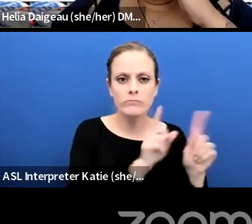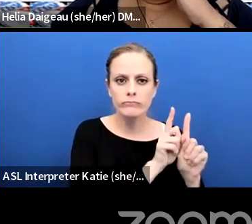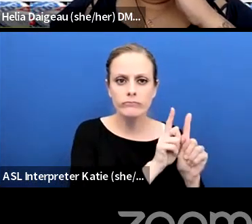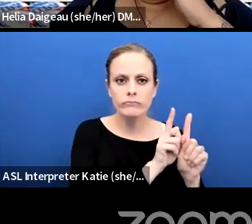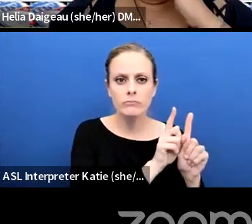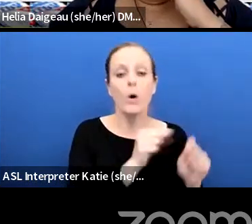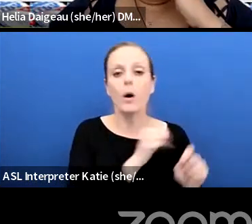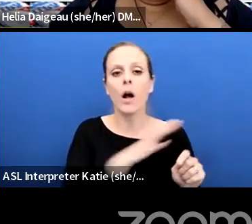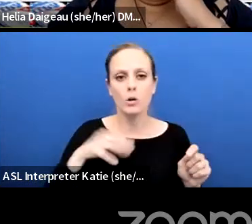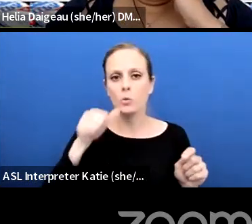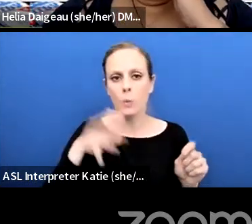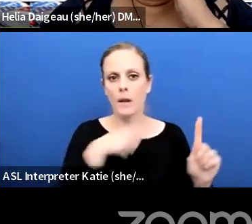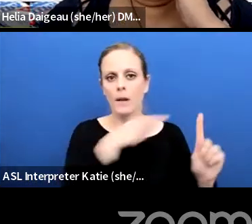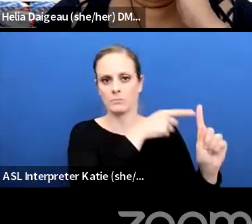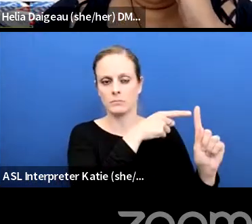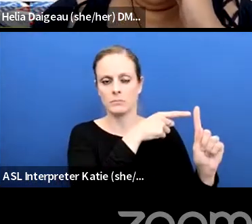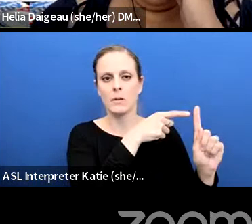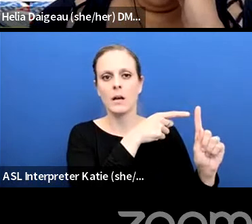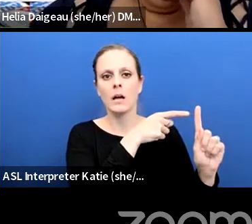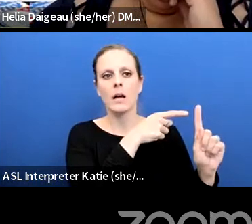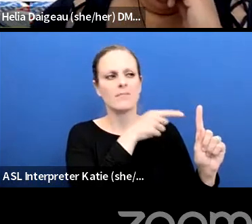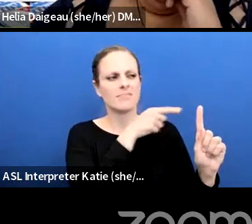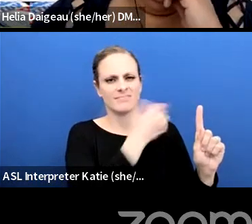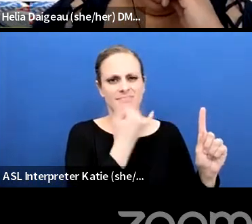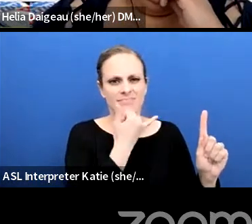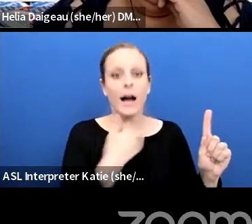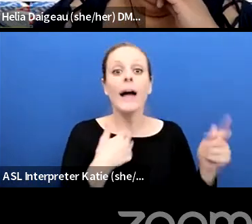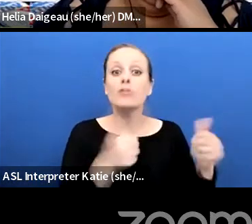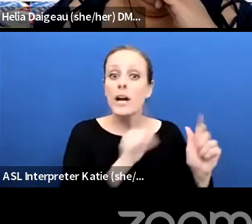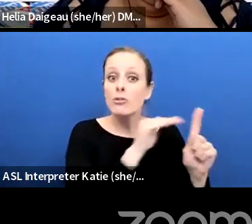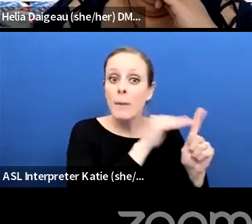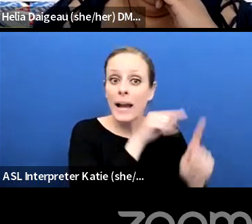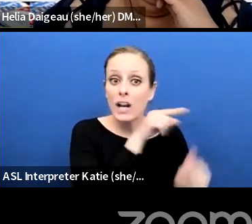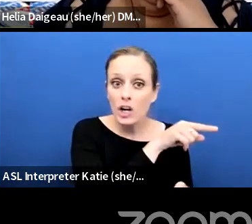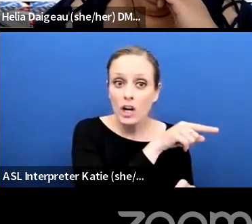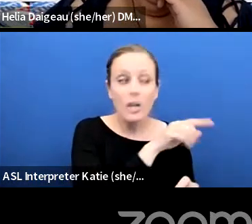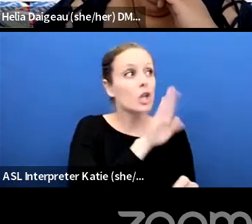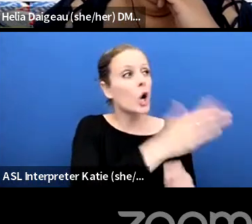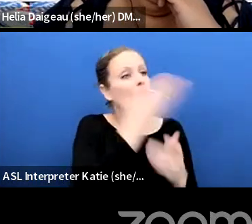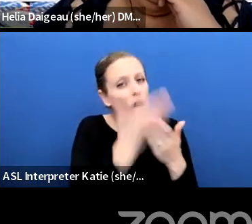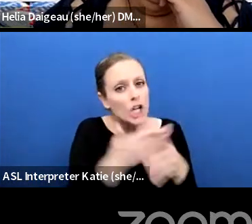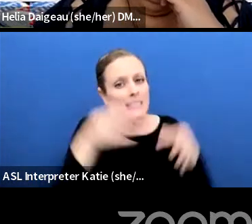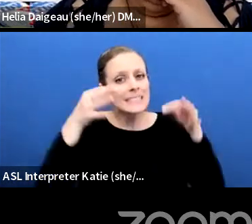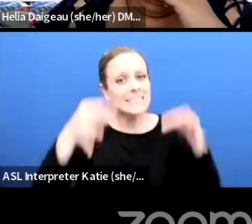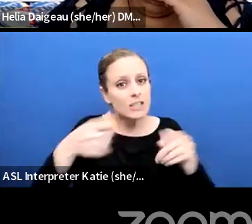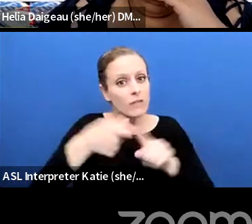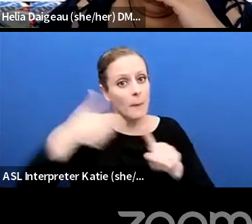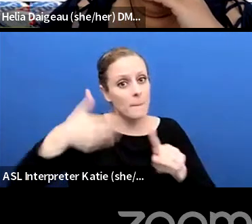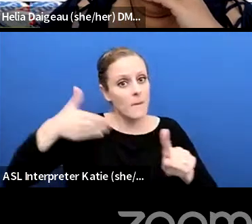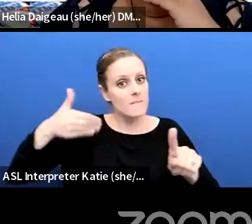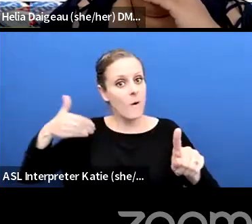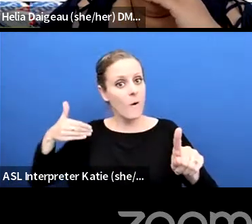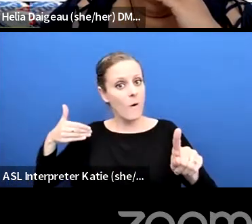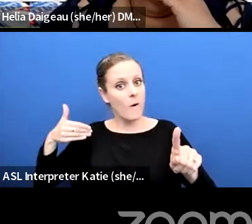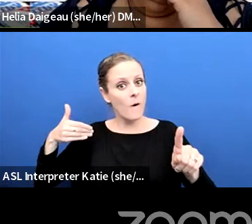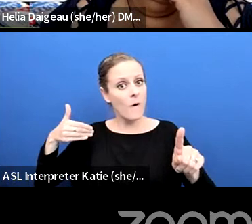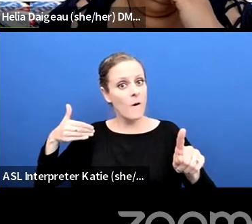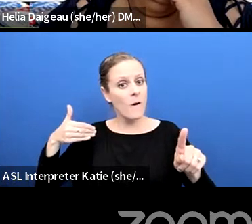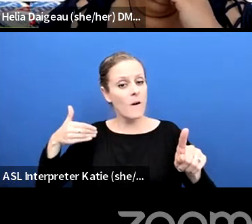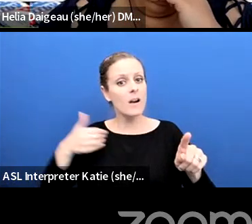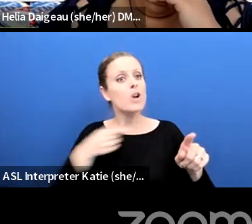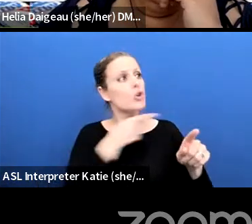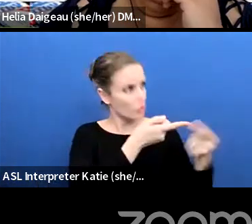her of the good things she had done in the past and how she had supported